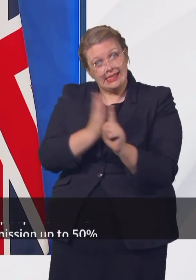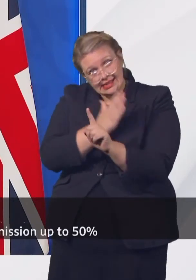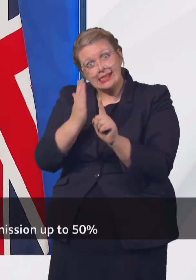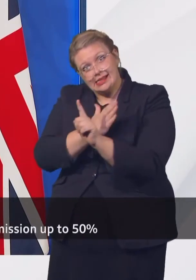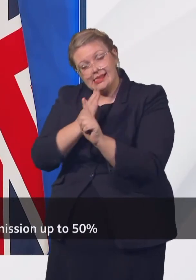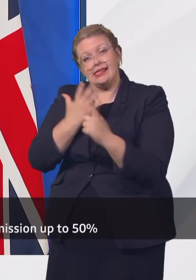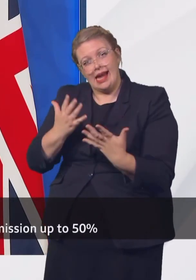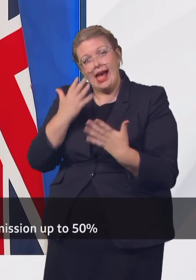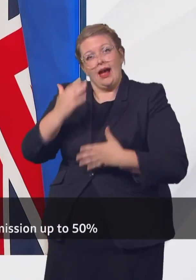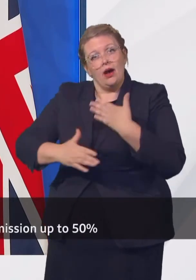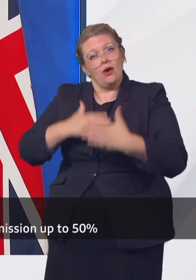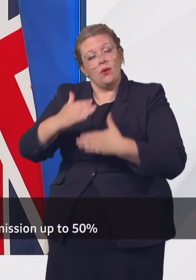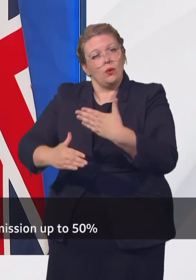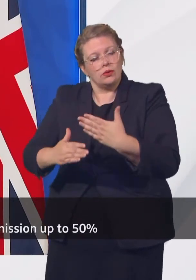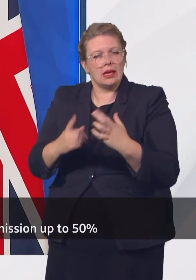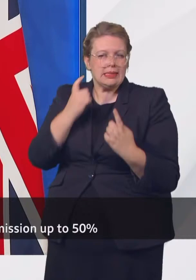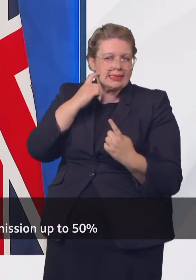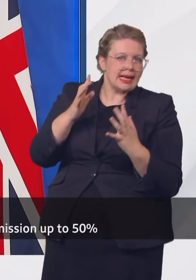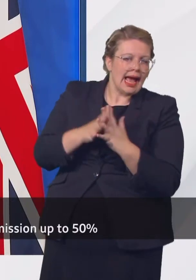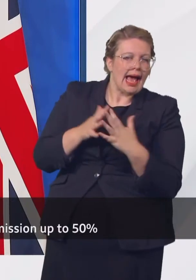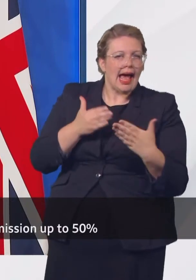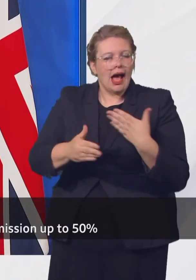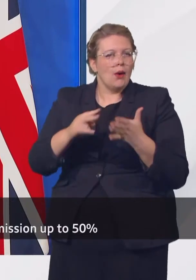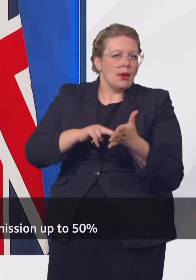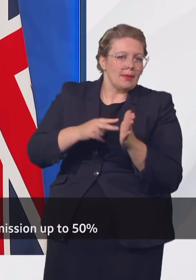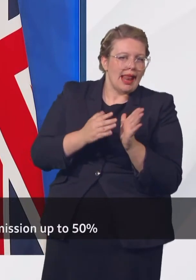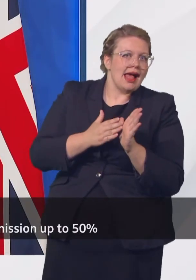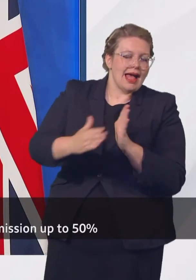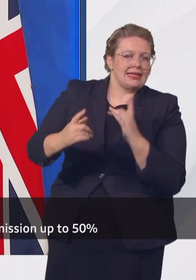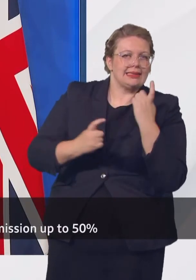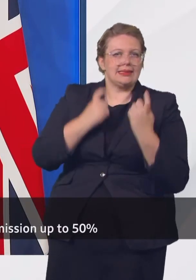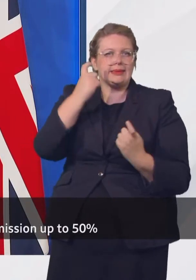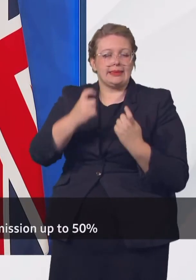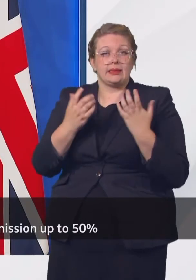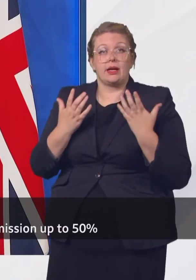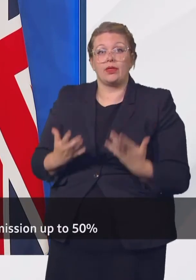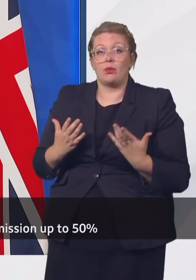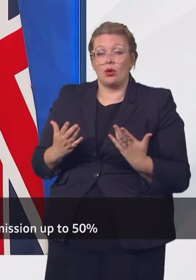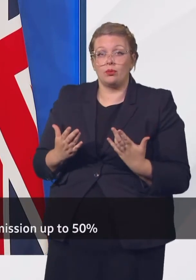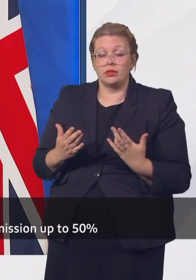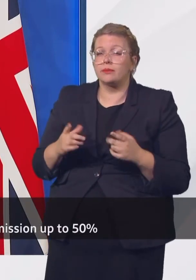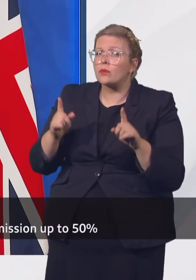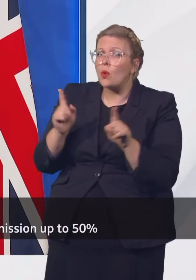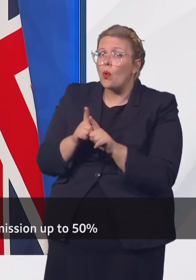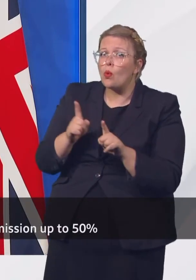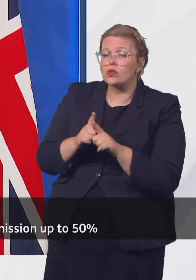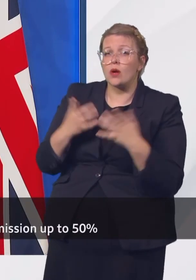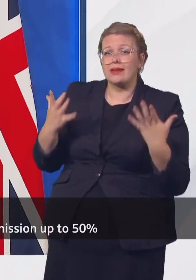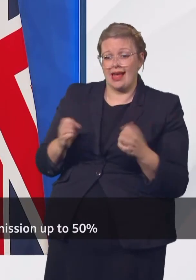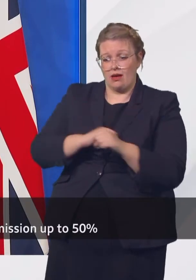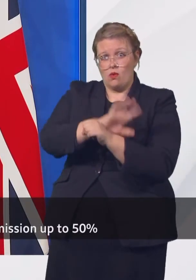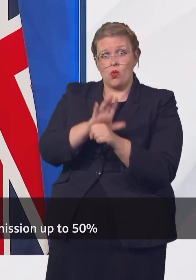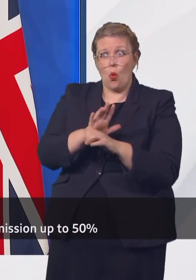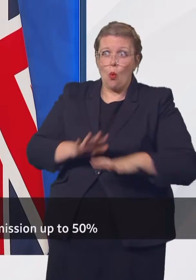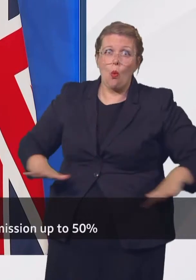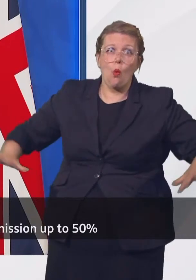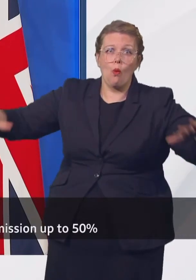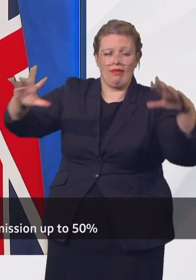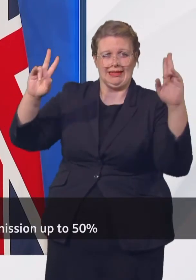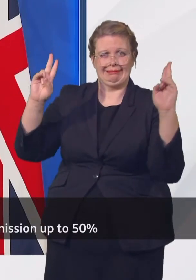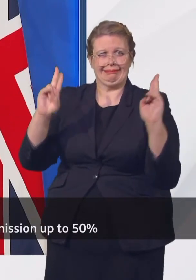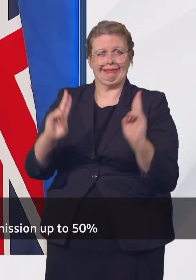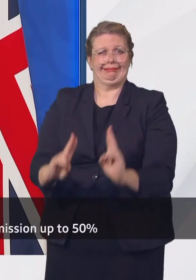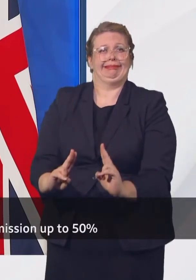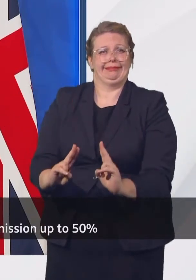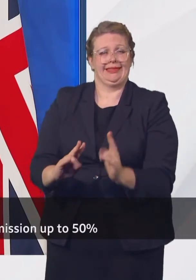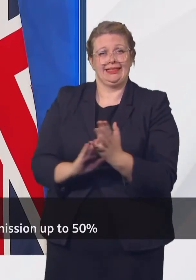well. And also because the rates of coronavirus are so much lower in the community. So I hope that we can have some